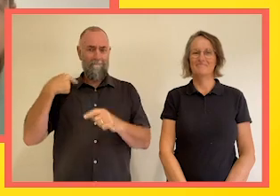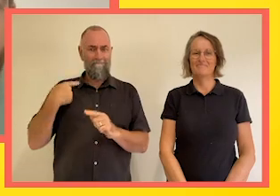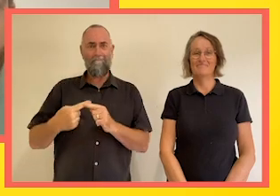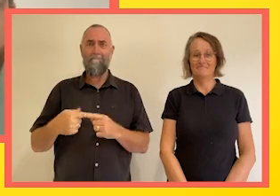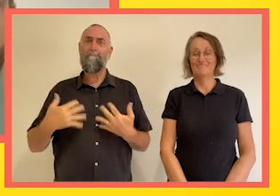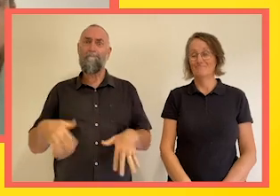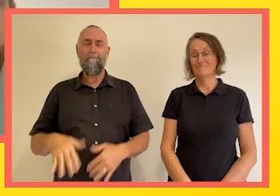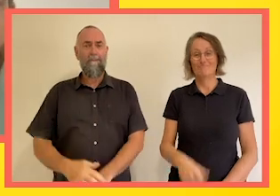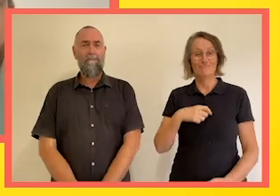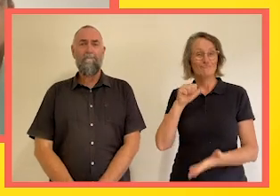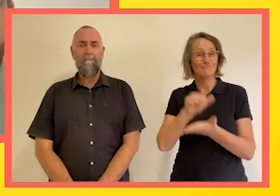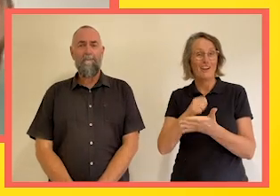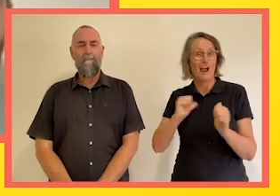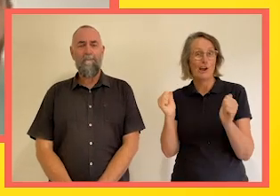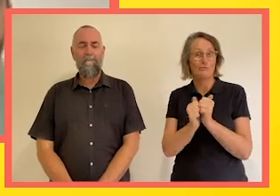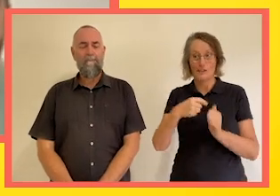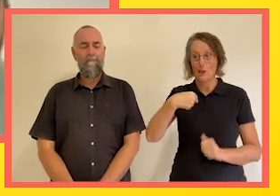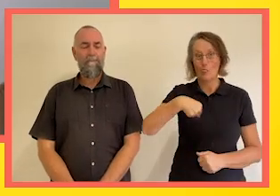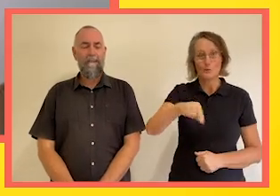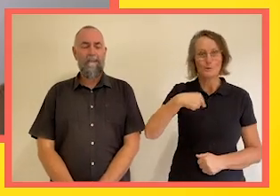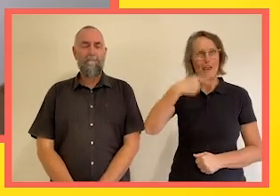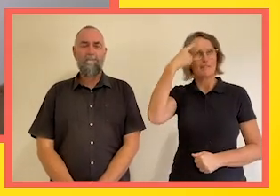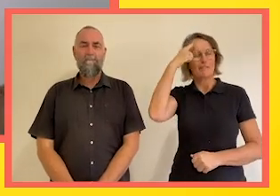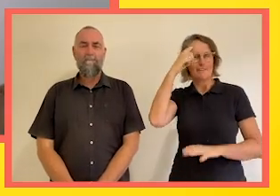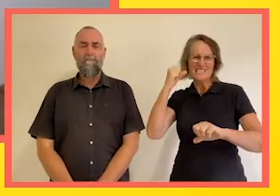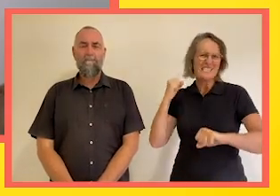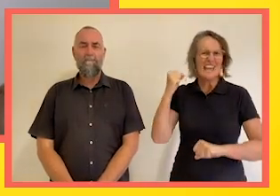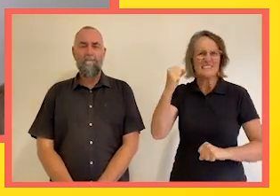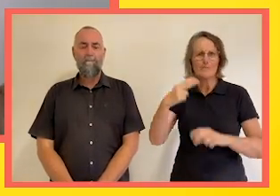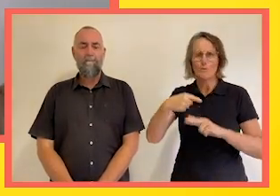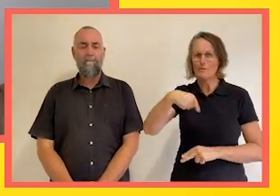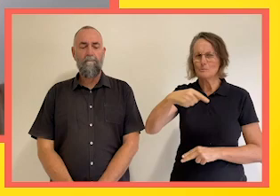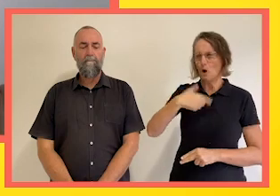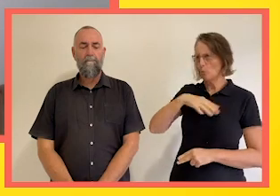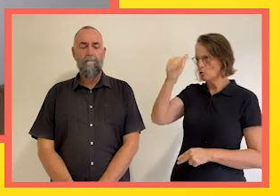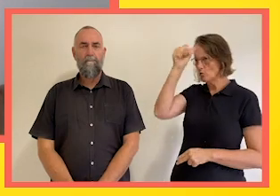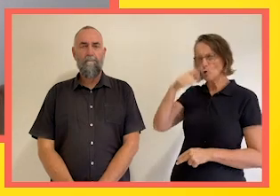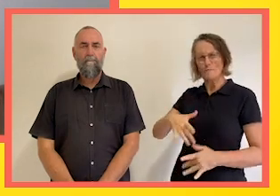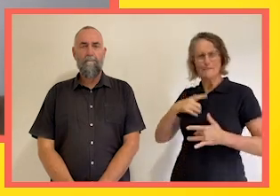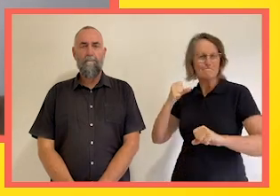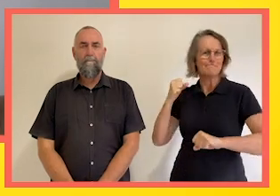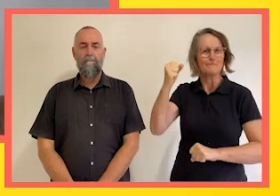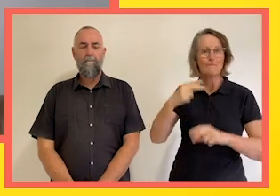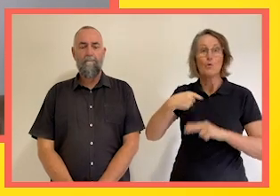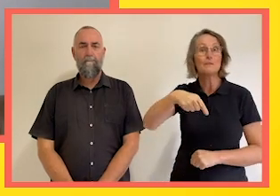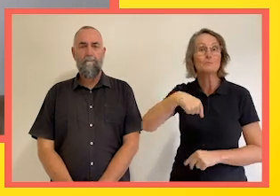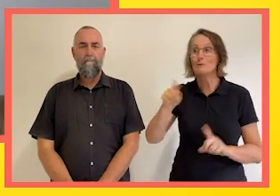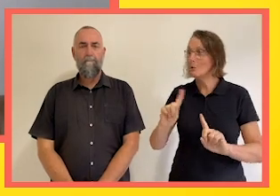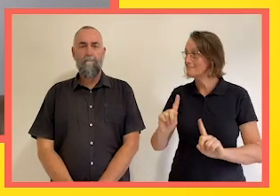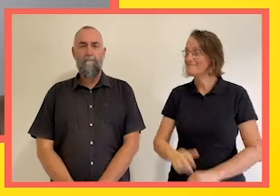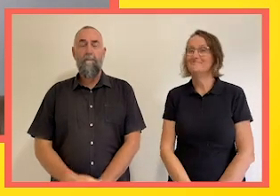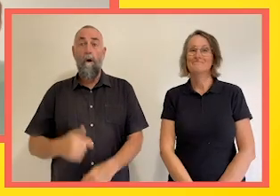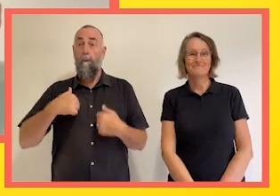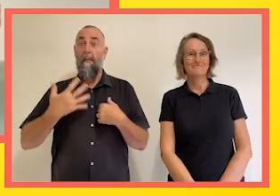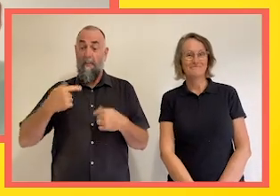week. We sure do. Let's get into our You Little Ripper moments for this week, Kurt. What made you shout You Little Ripper this week?